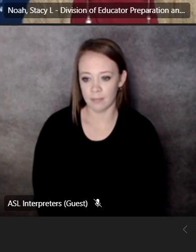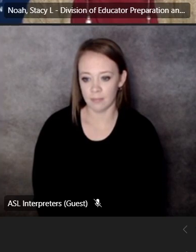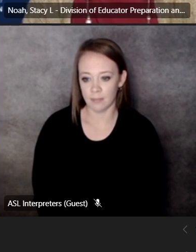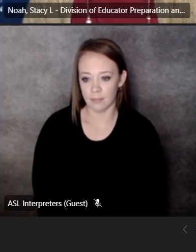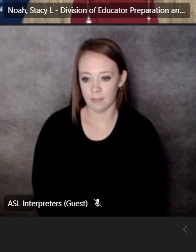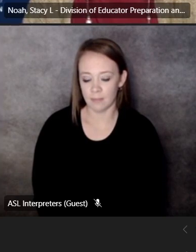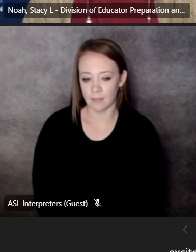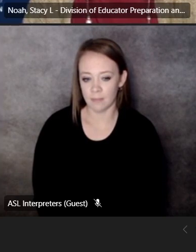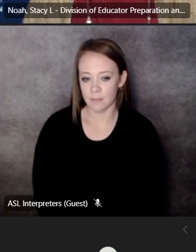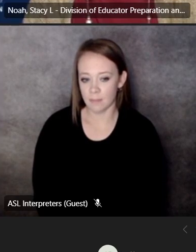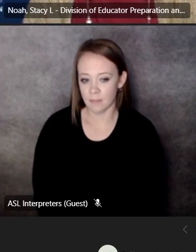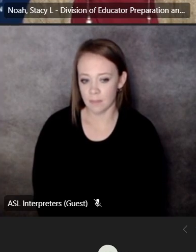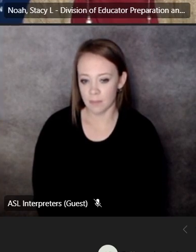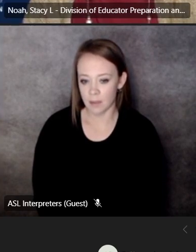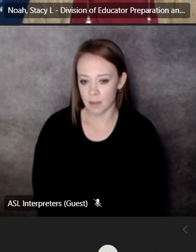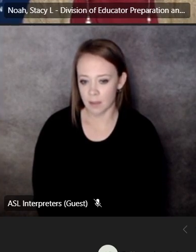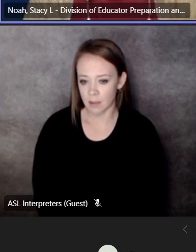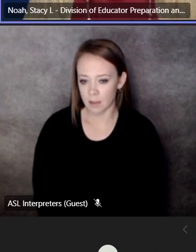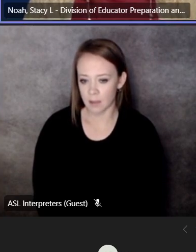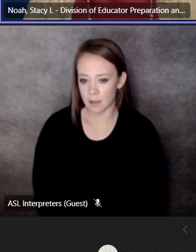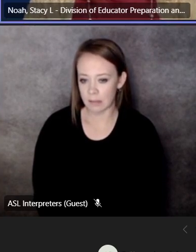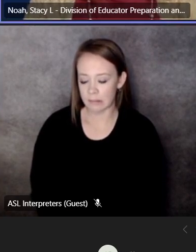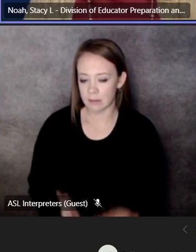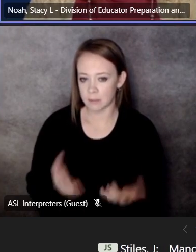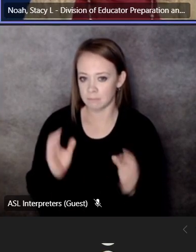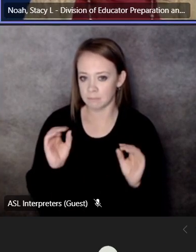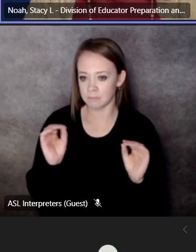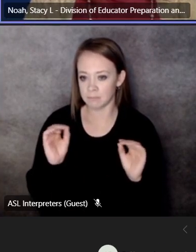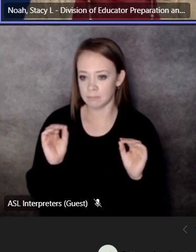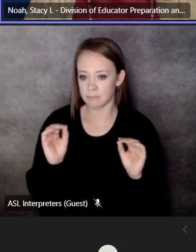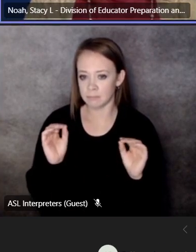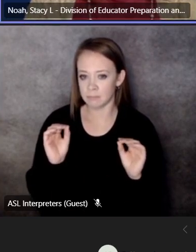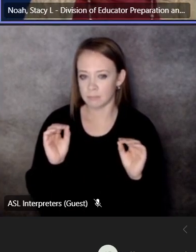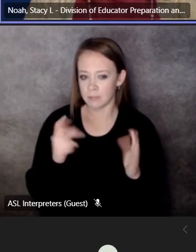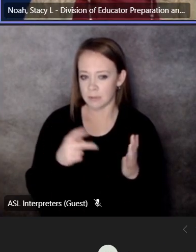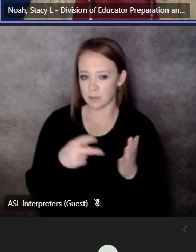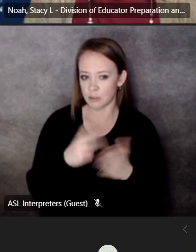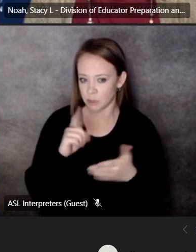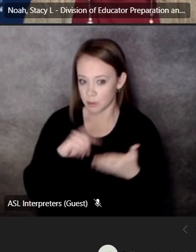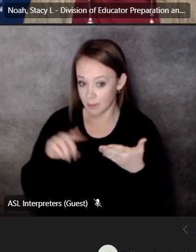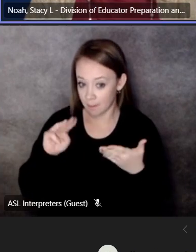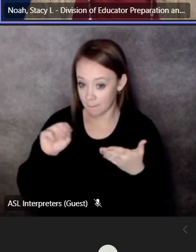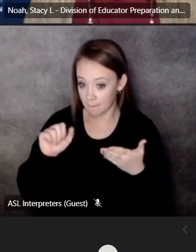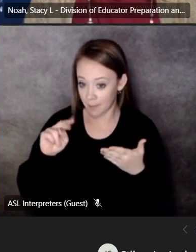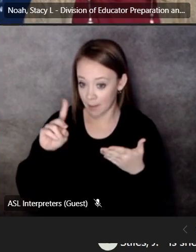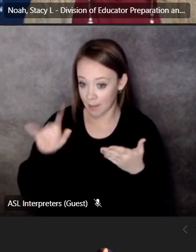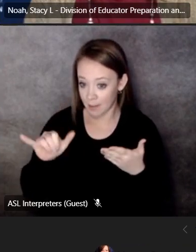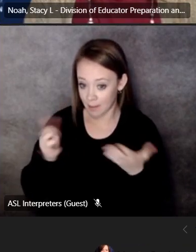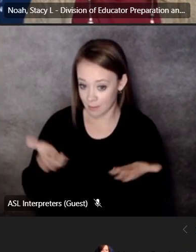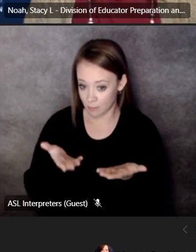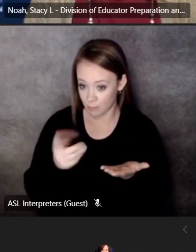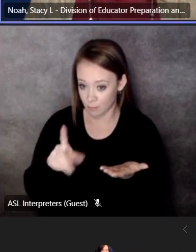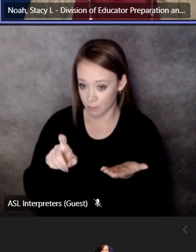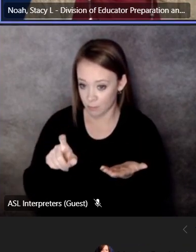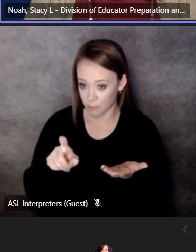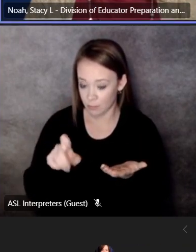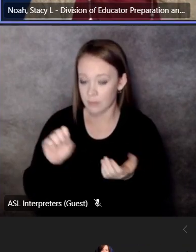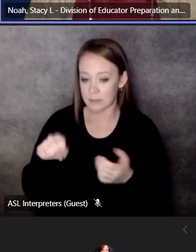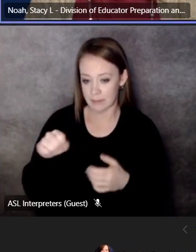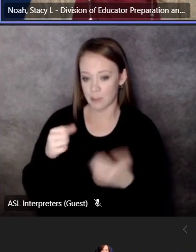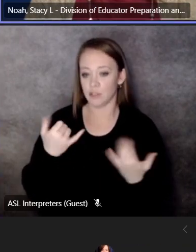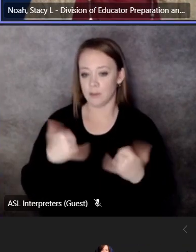Is she here, Stacey? Yeah, I'm just double checking. Is Mandy in the? She's coming up. She's in the room. Yes. Okay, all right, Okay,